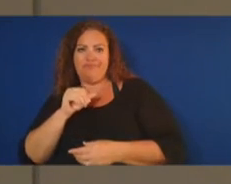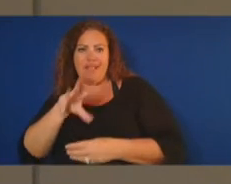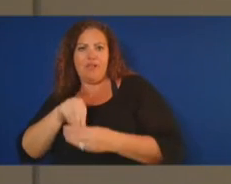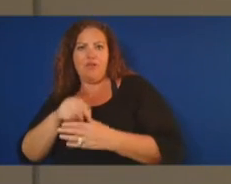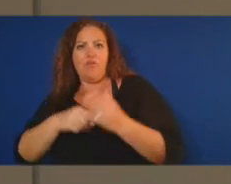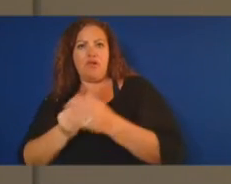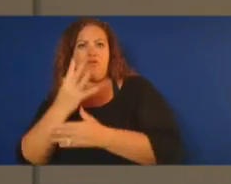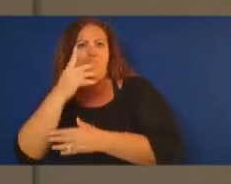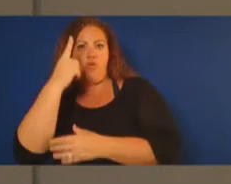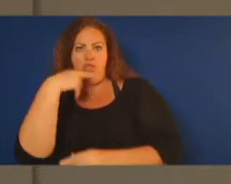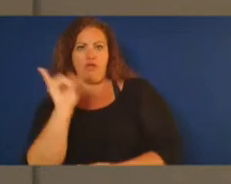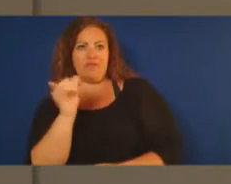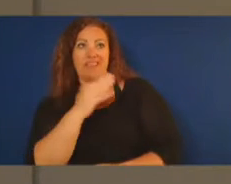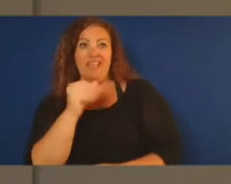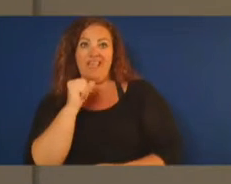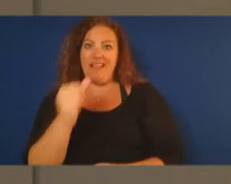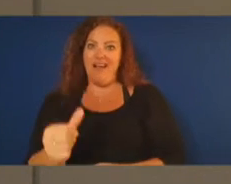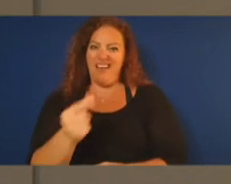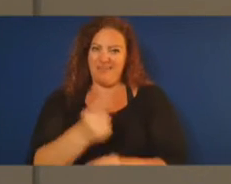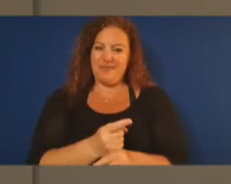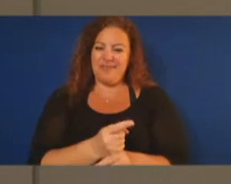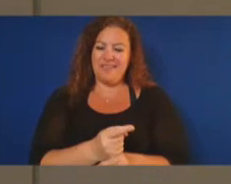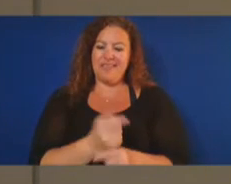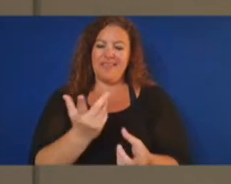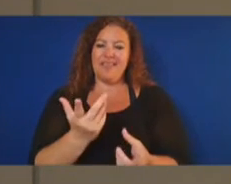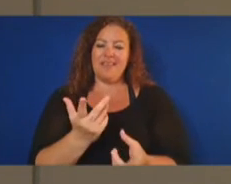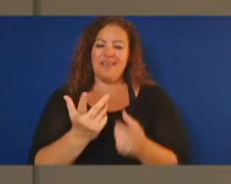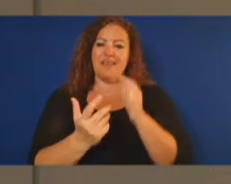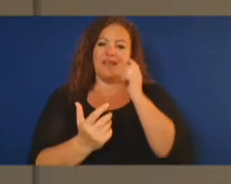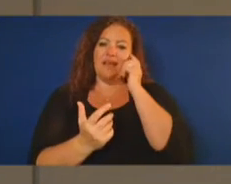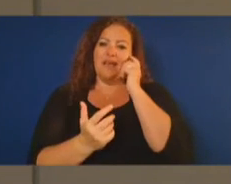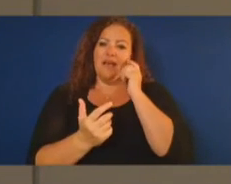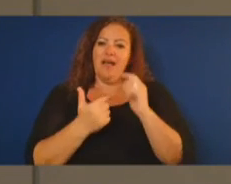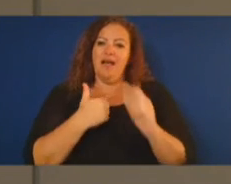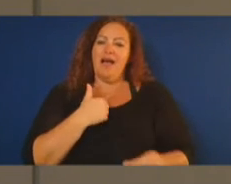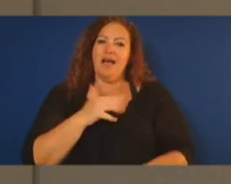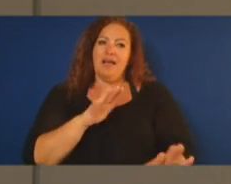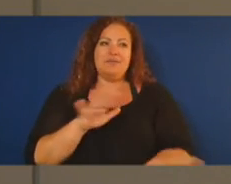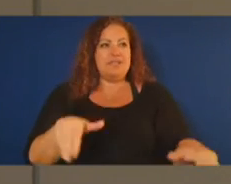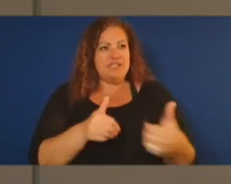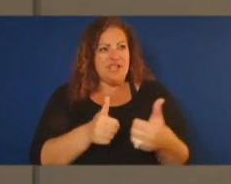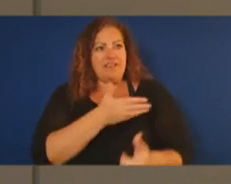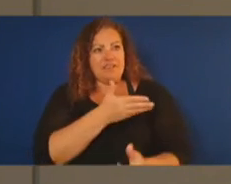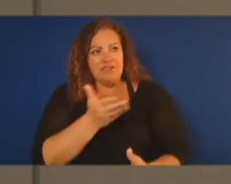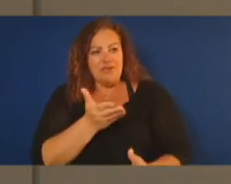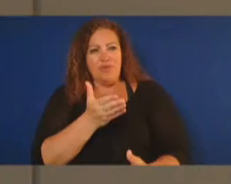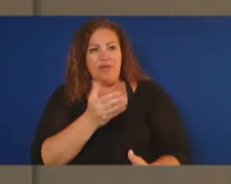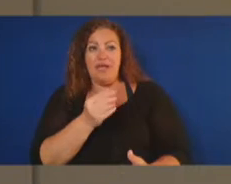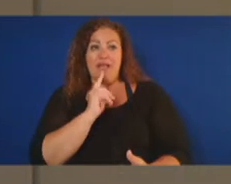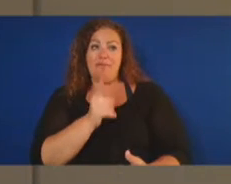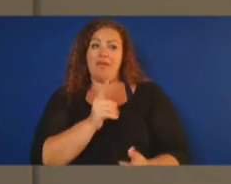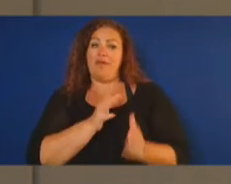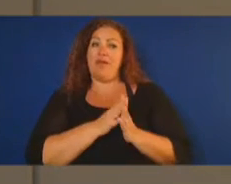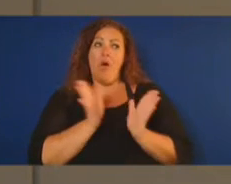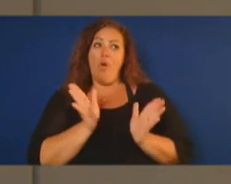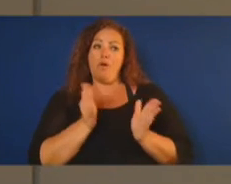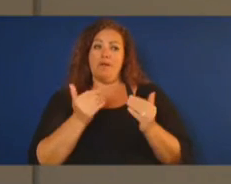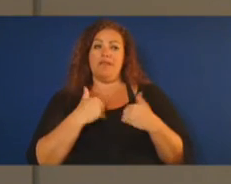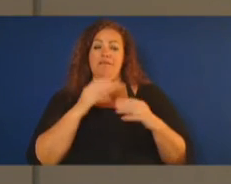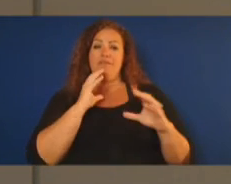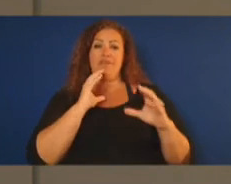this city and not right so um I I challenge you and and I'm extremely open to having a